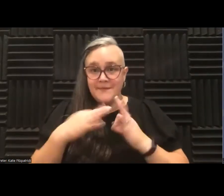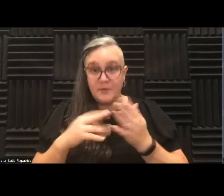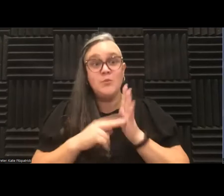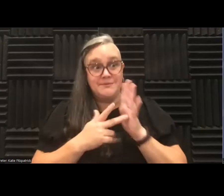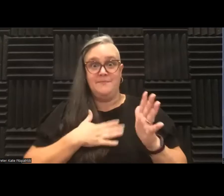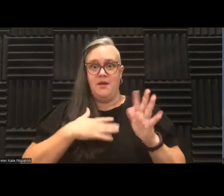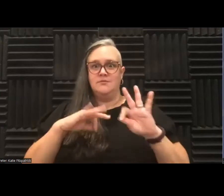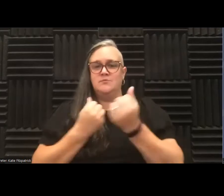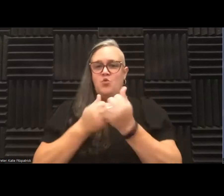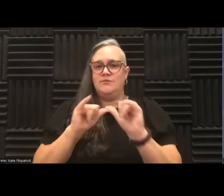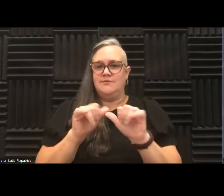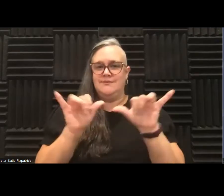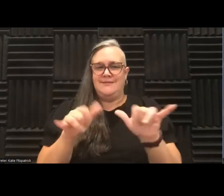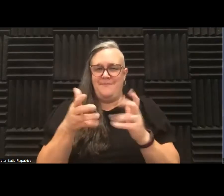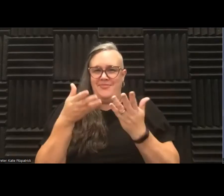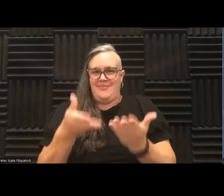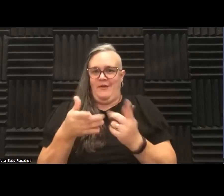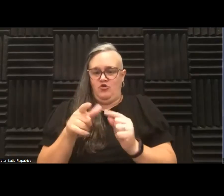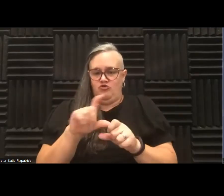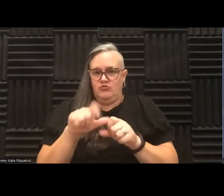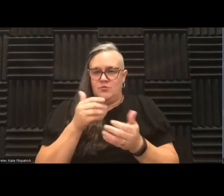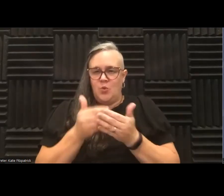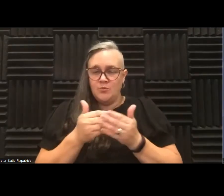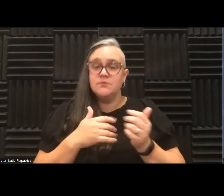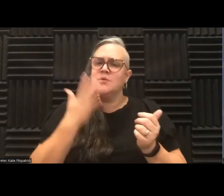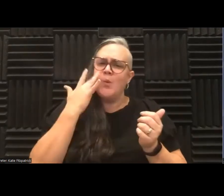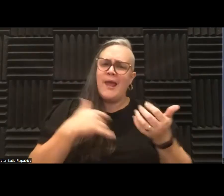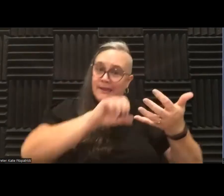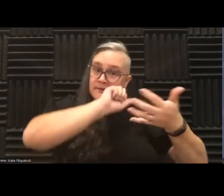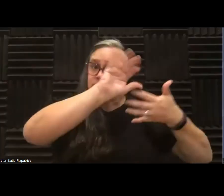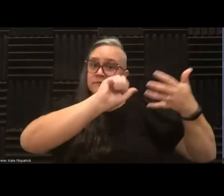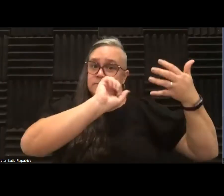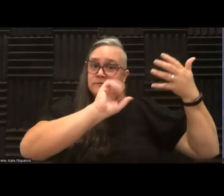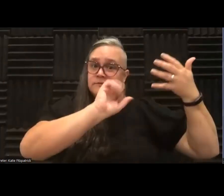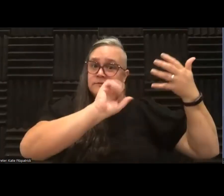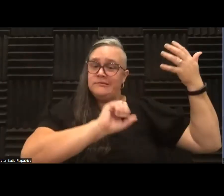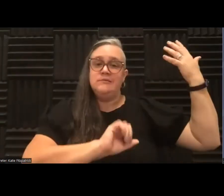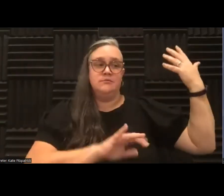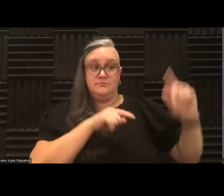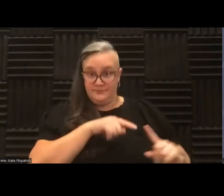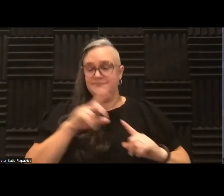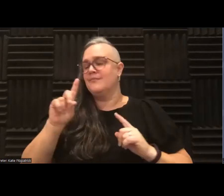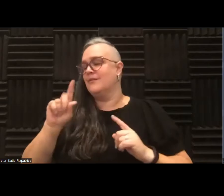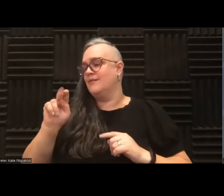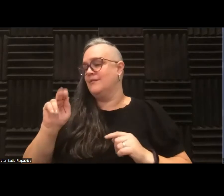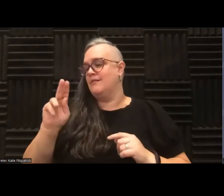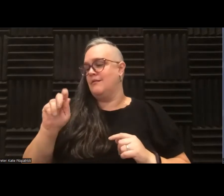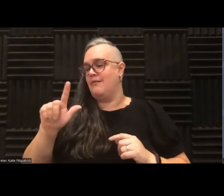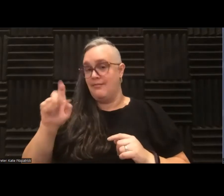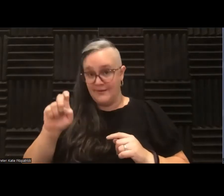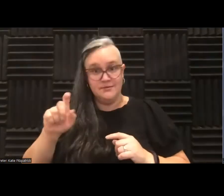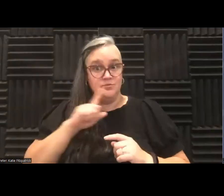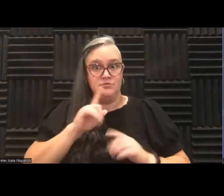me. I list out all of those things. Danielle had some wonderful slides showing like